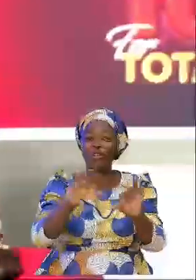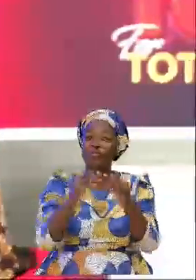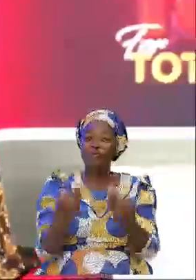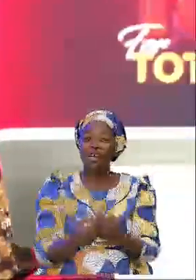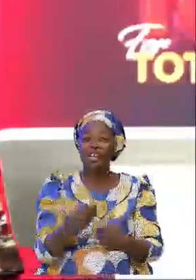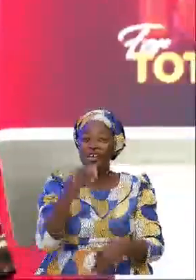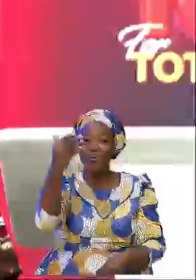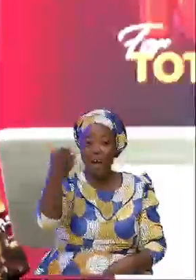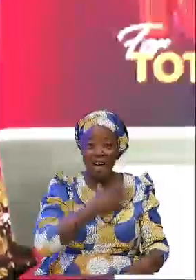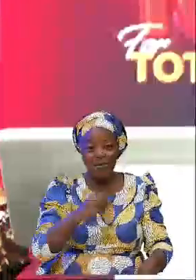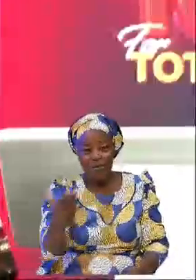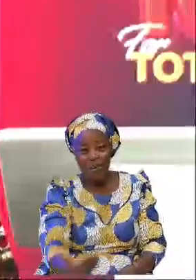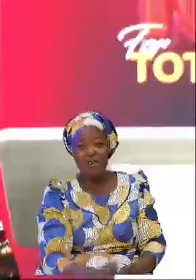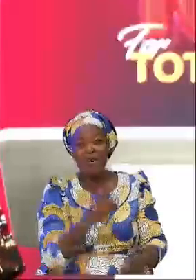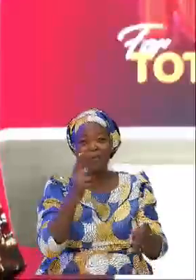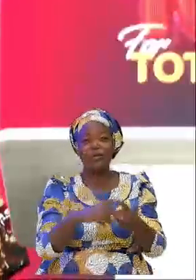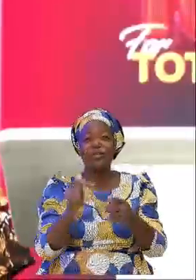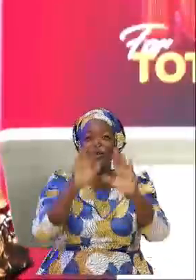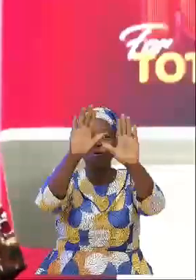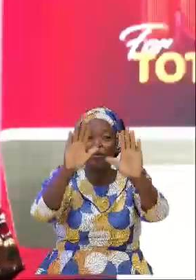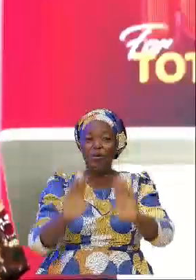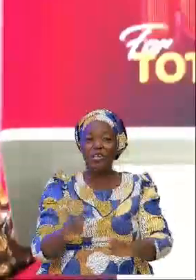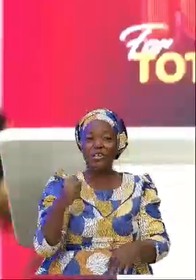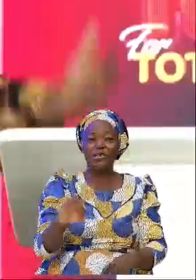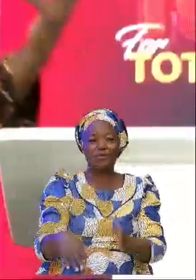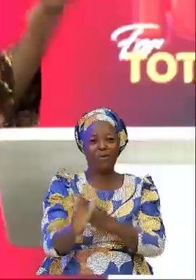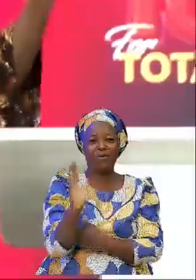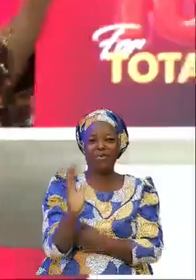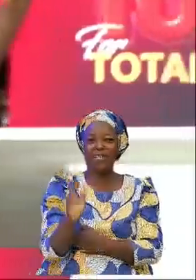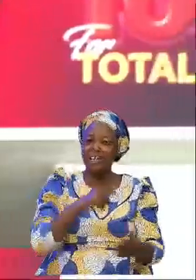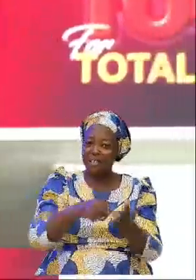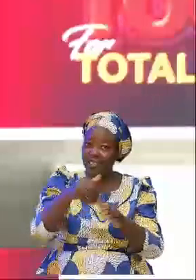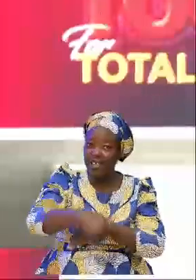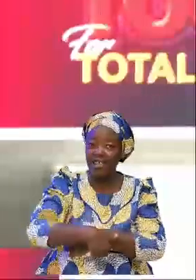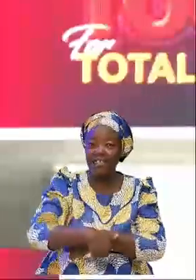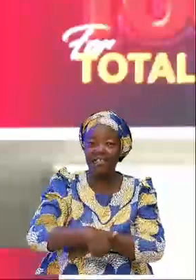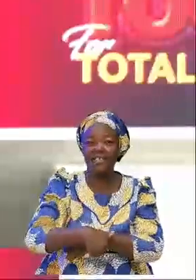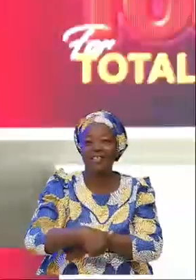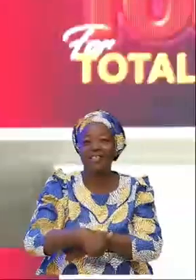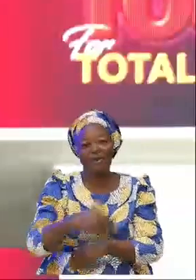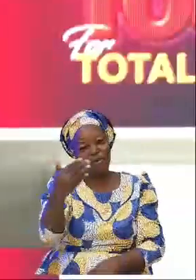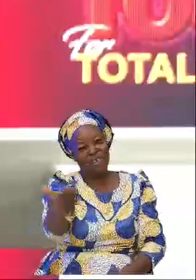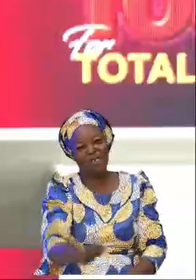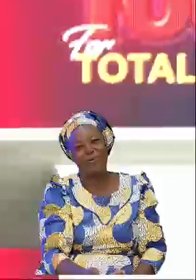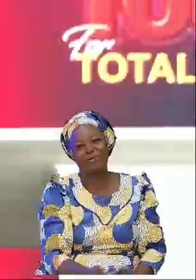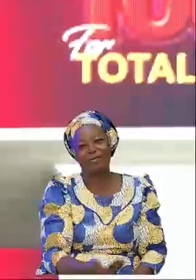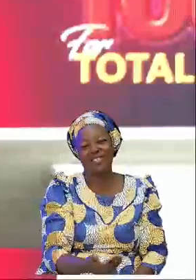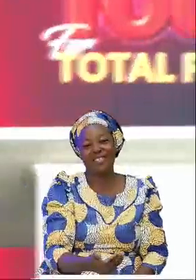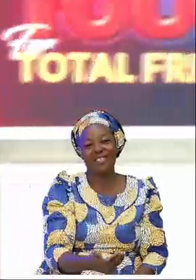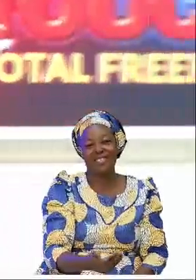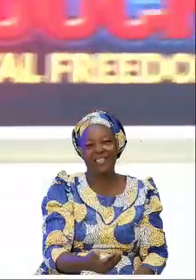the kingdom. Welcome to the family. And welcome to the wonders of